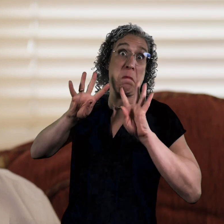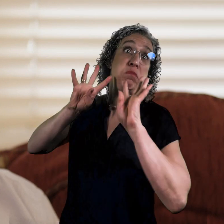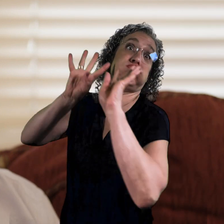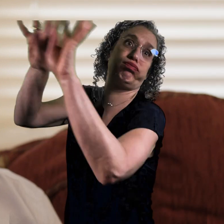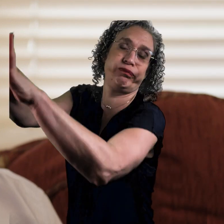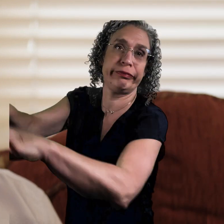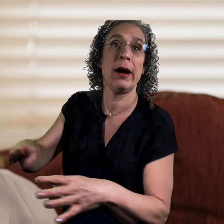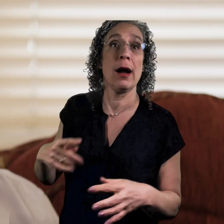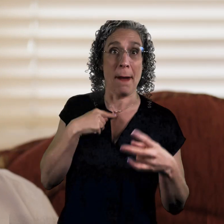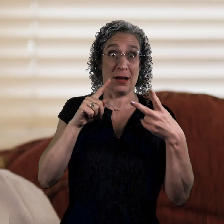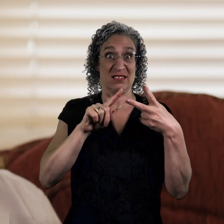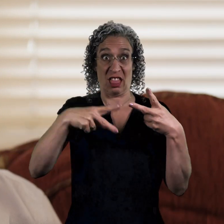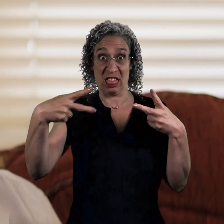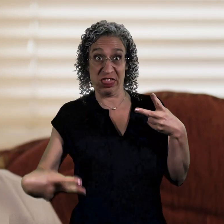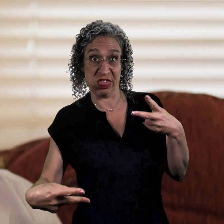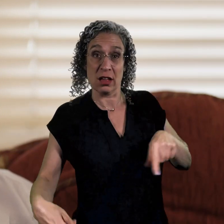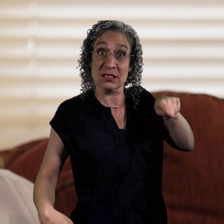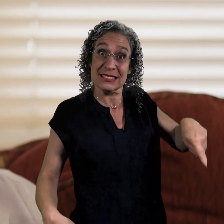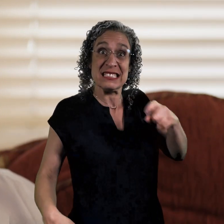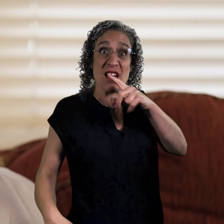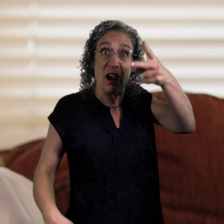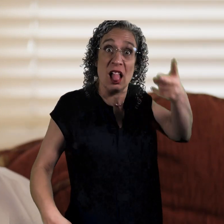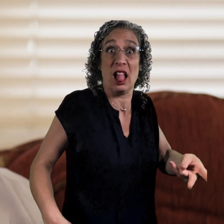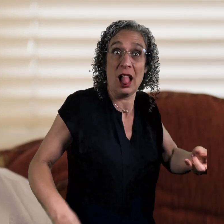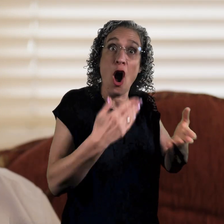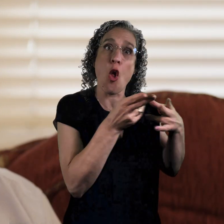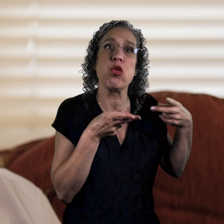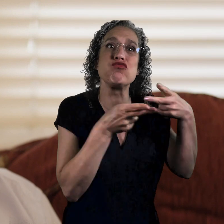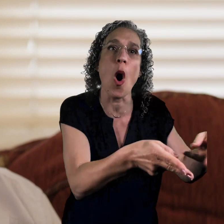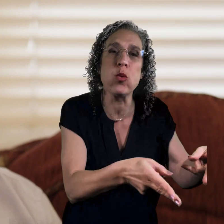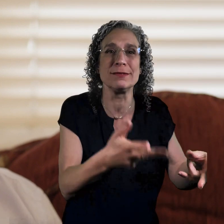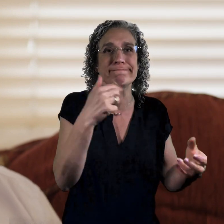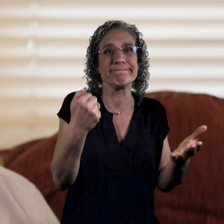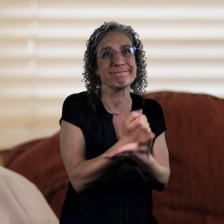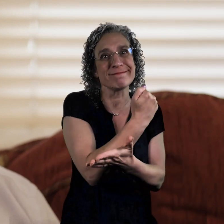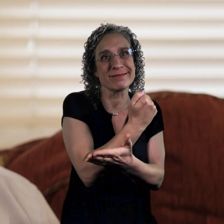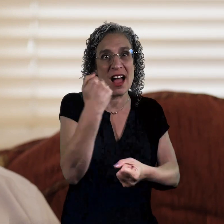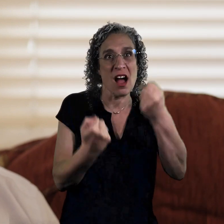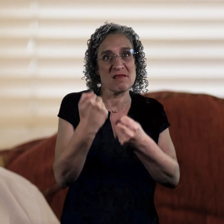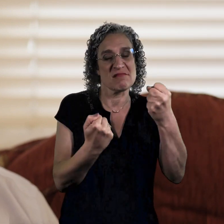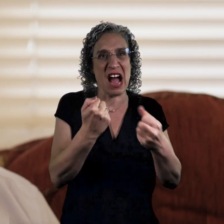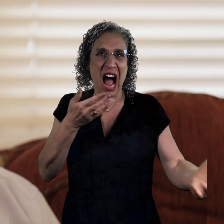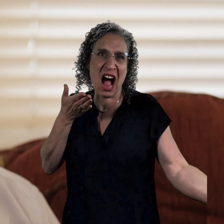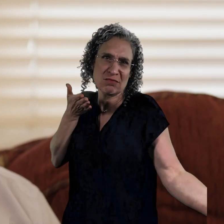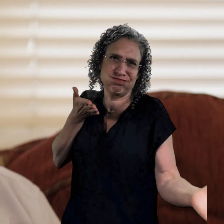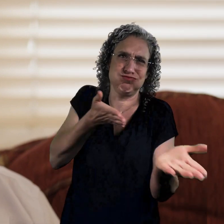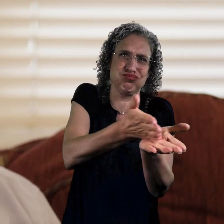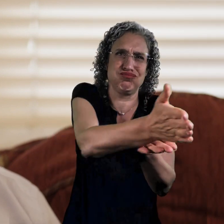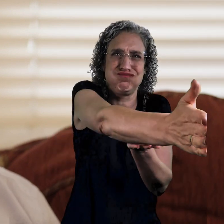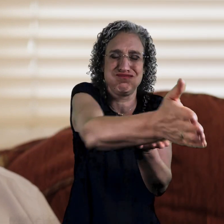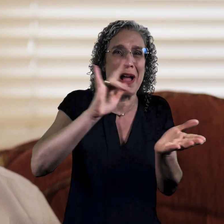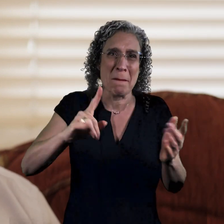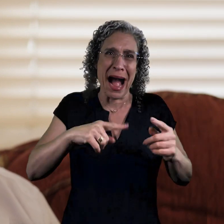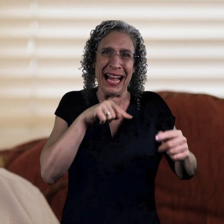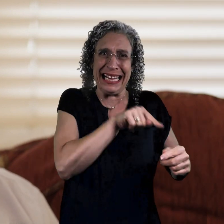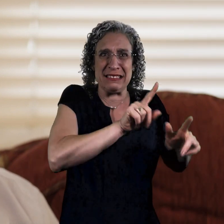Chris. A car came over the hill. He saw Chris on the road. He swerved round him. Another car came behind him. She had no time. She ran